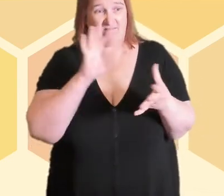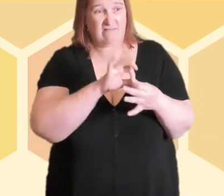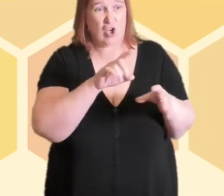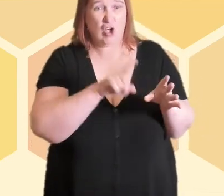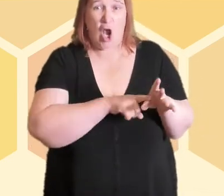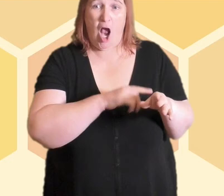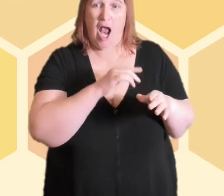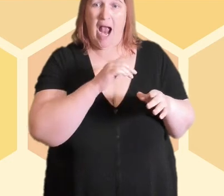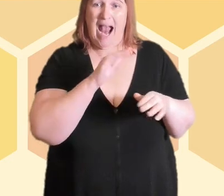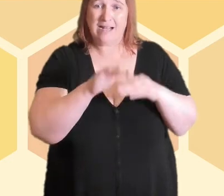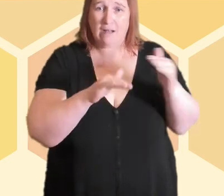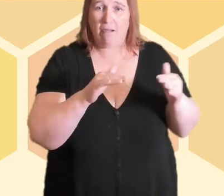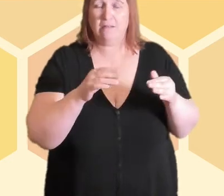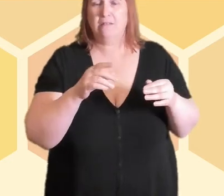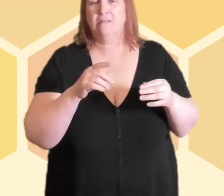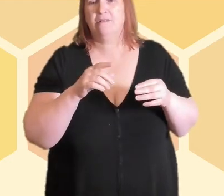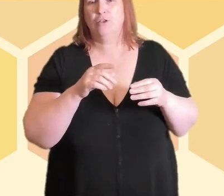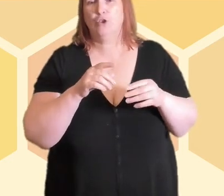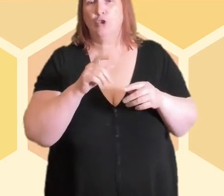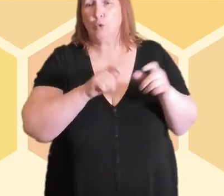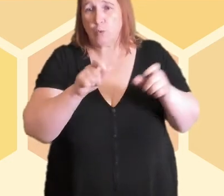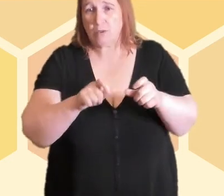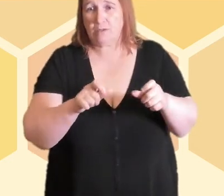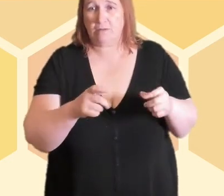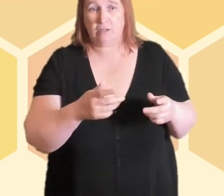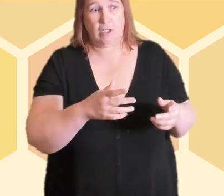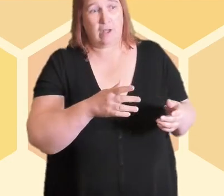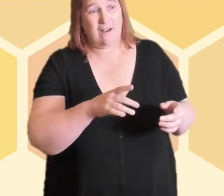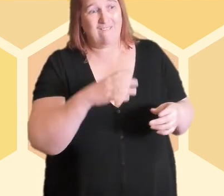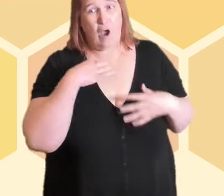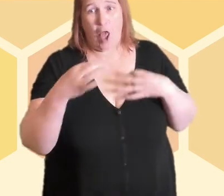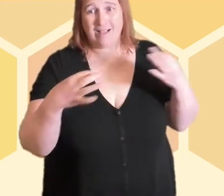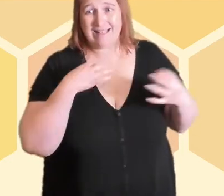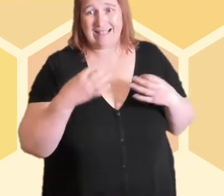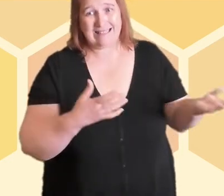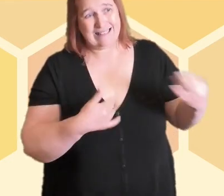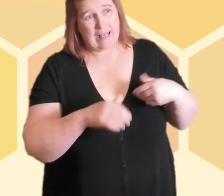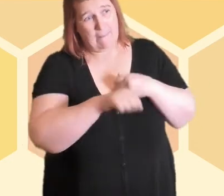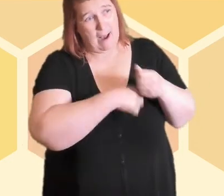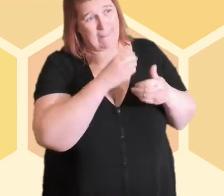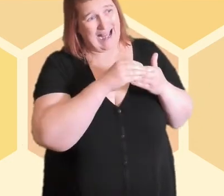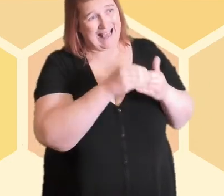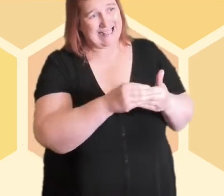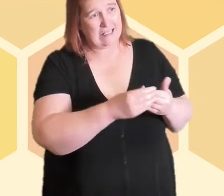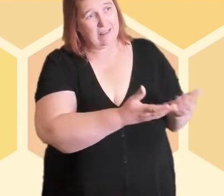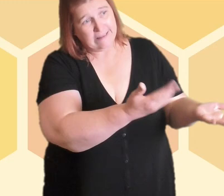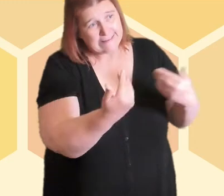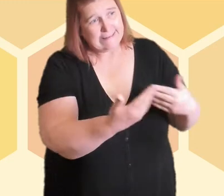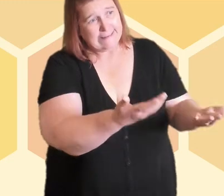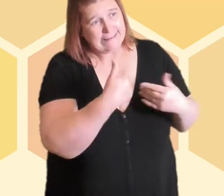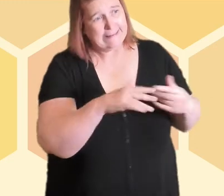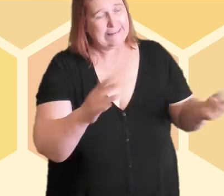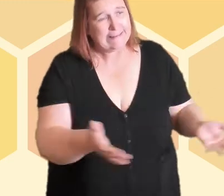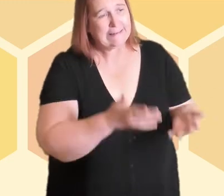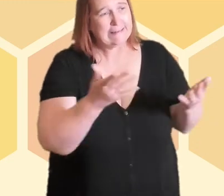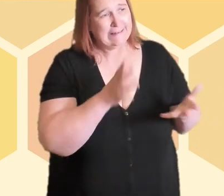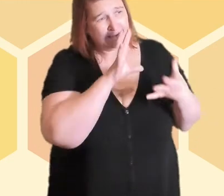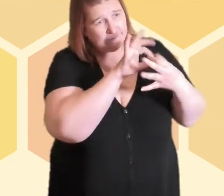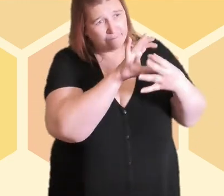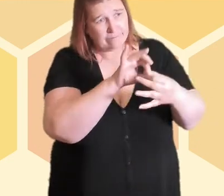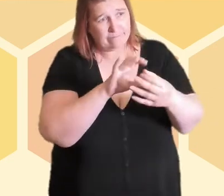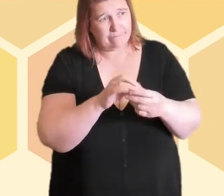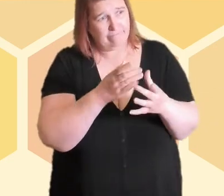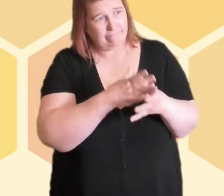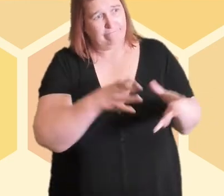and created opportunities to release younger volunteers and leaders. Look at these amazing photos on the screens. Don't we want more of